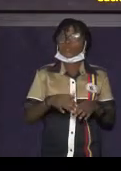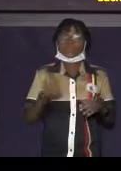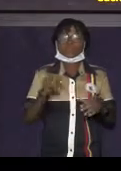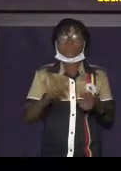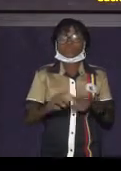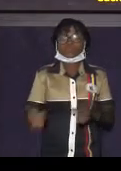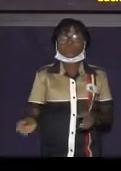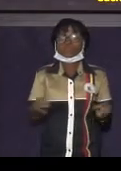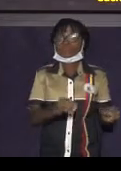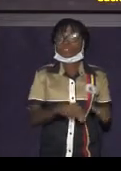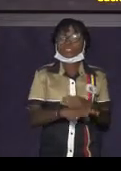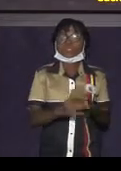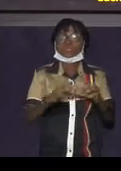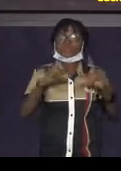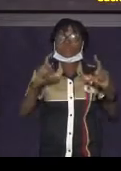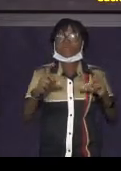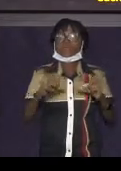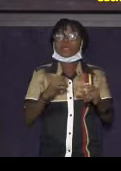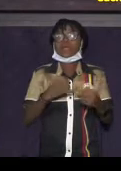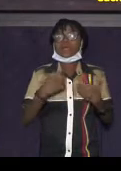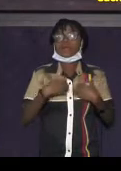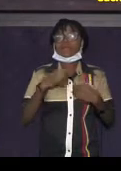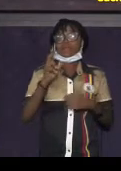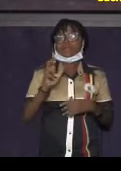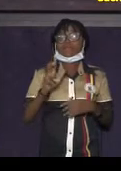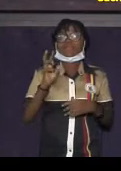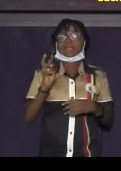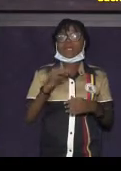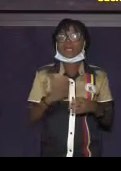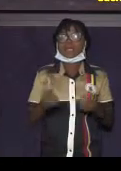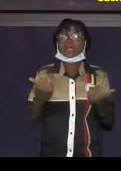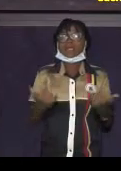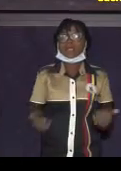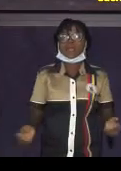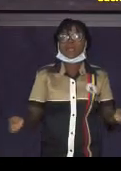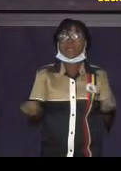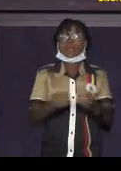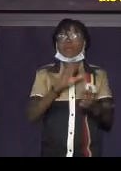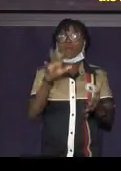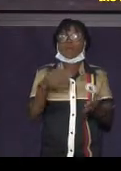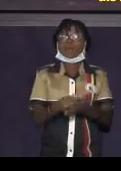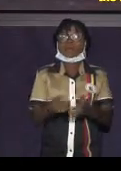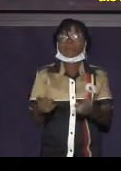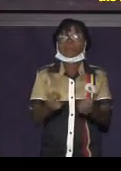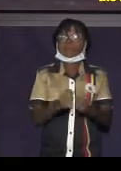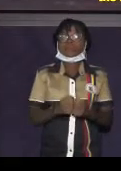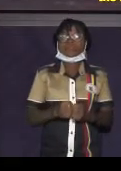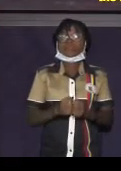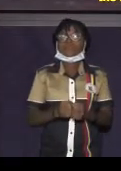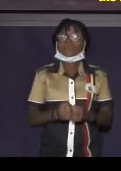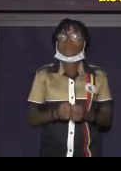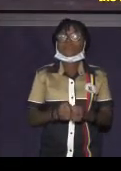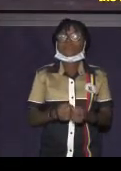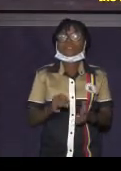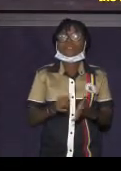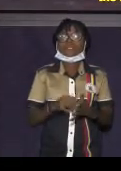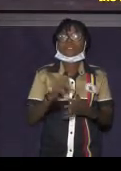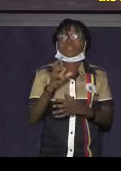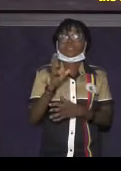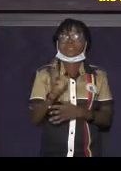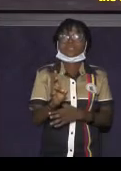anymore. So I have 50, then I have 36. I can now add together 50 plus 36, merge the terms, that